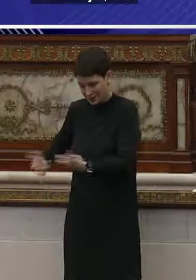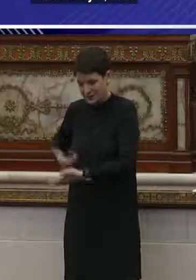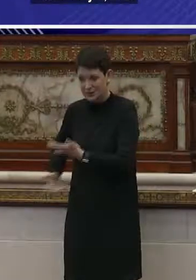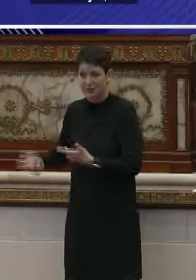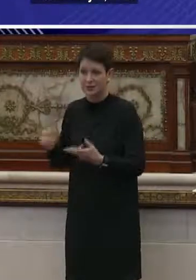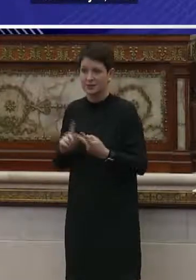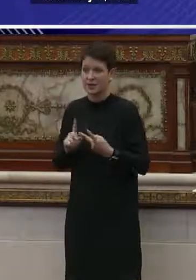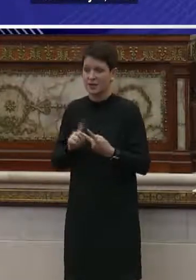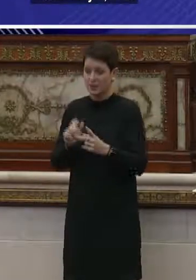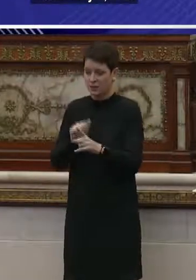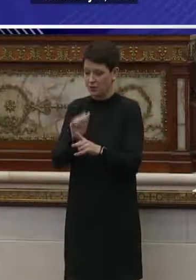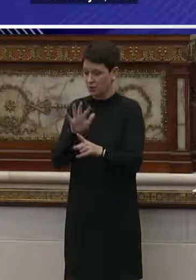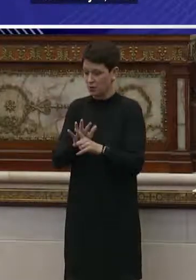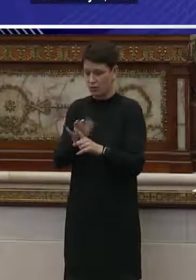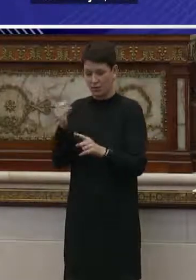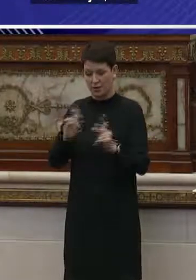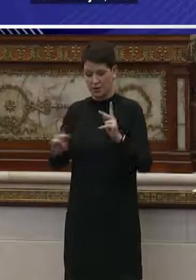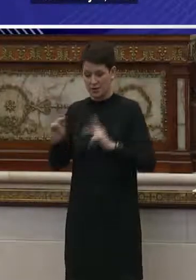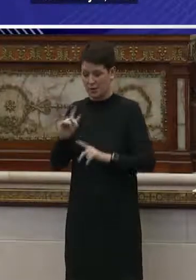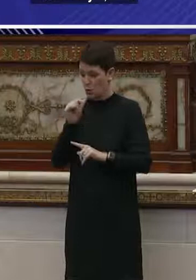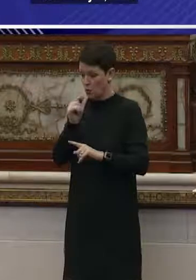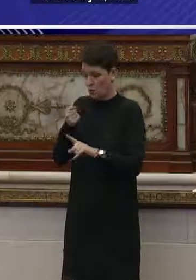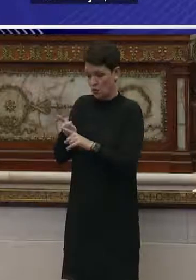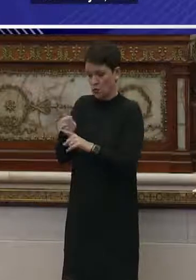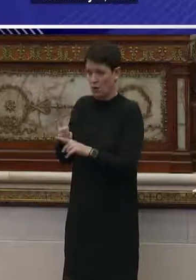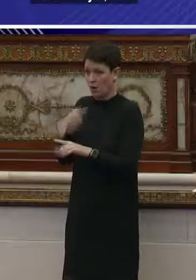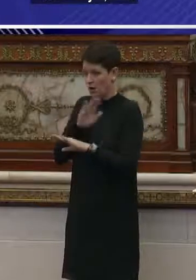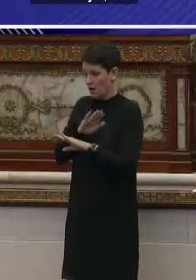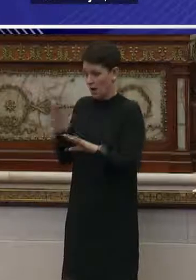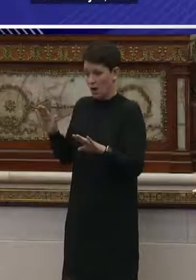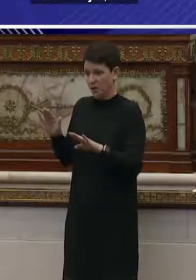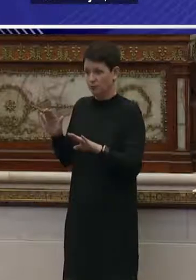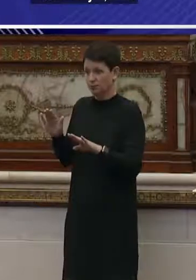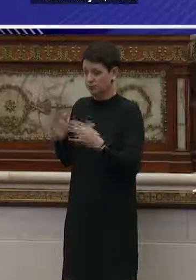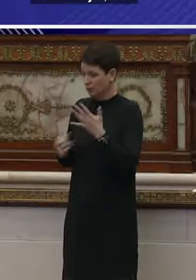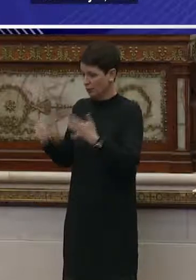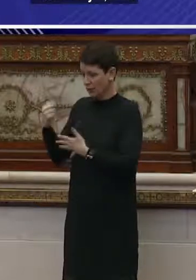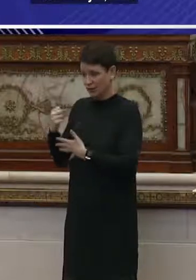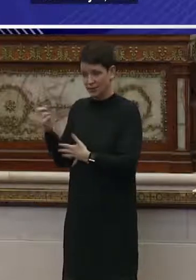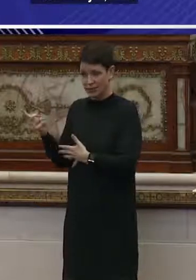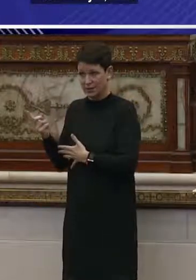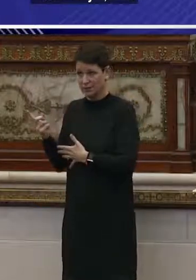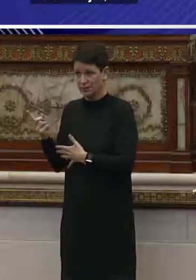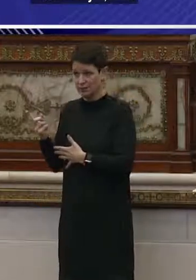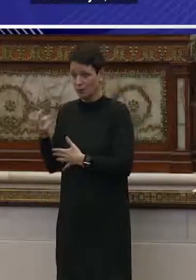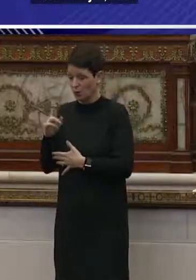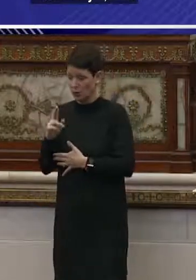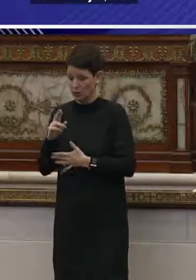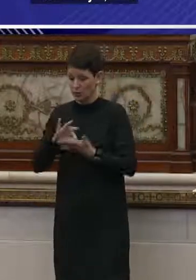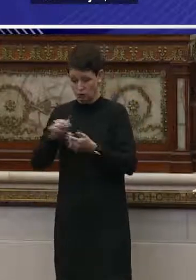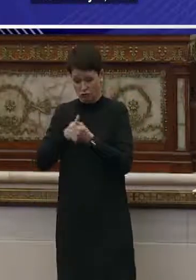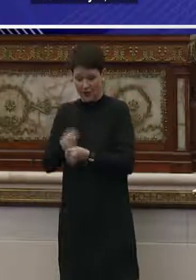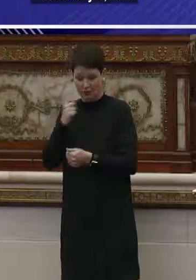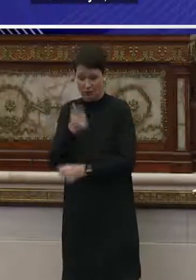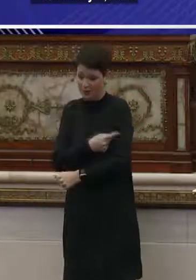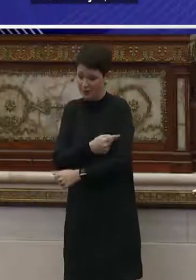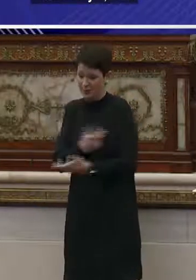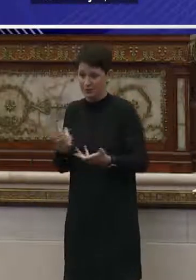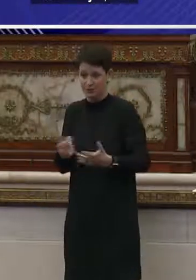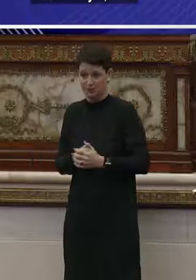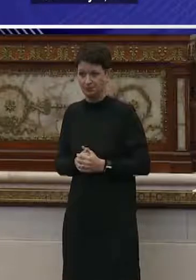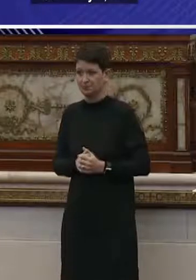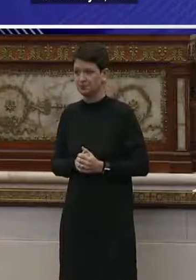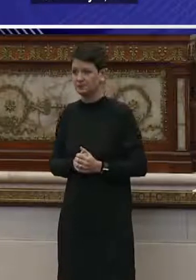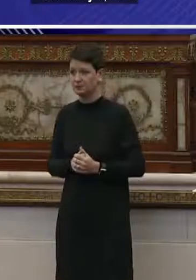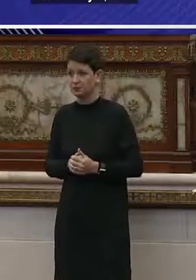They're exposed to individuals who are not, who have not been prioritized, nor are being tracked for vaccination. So